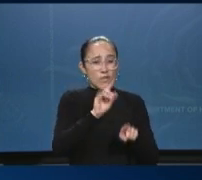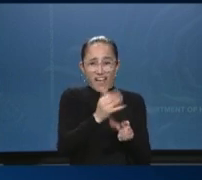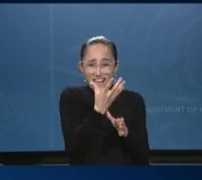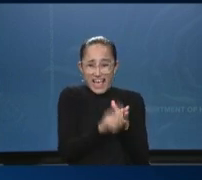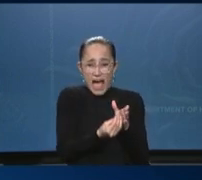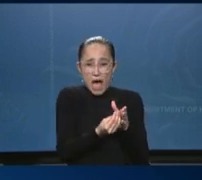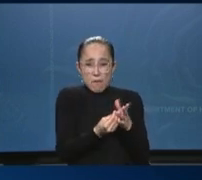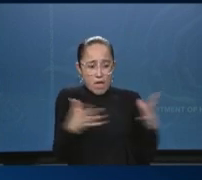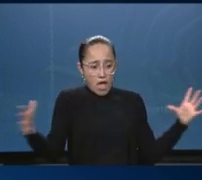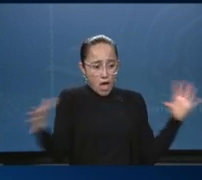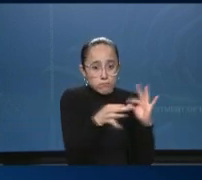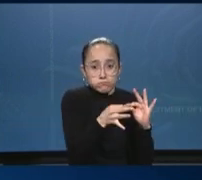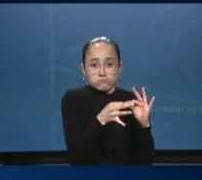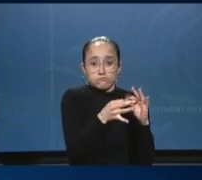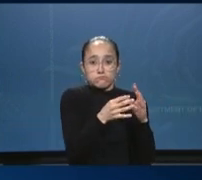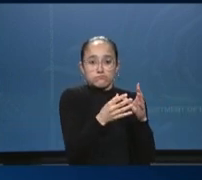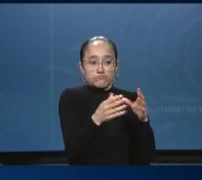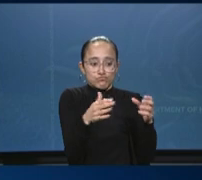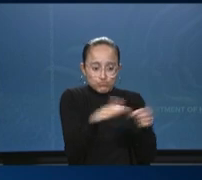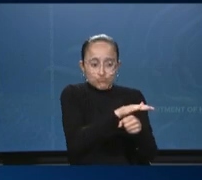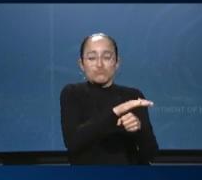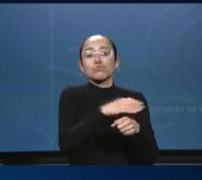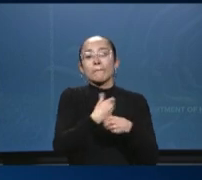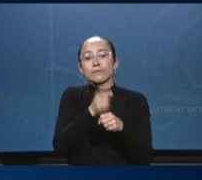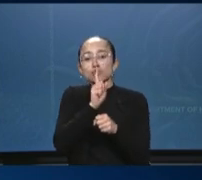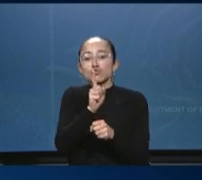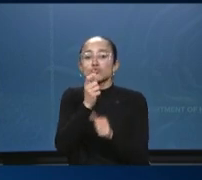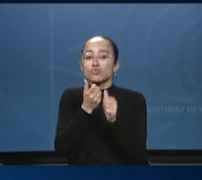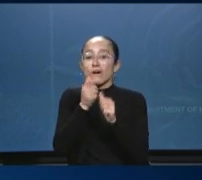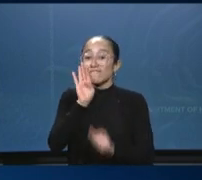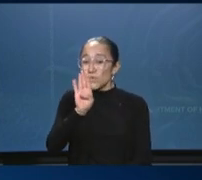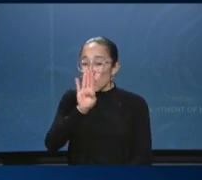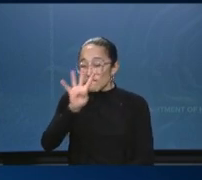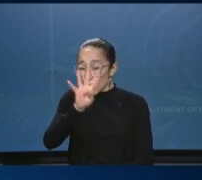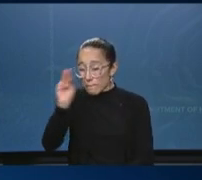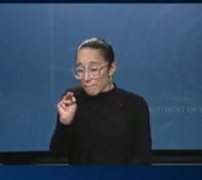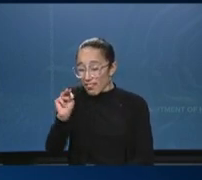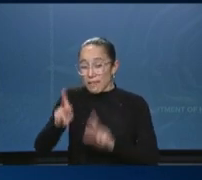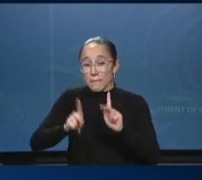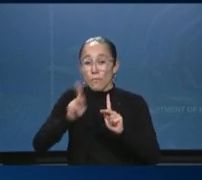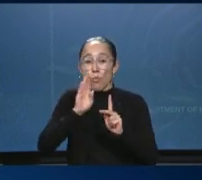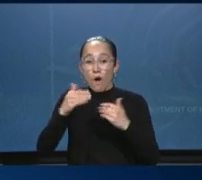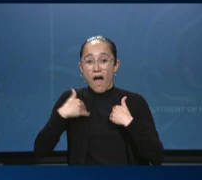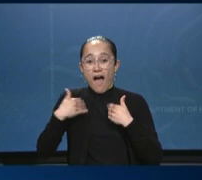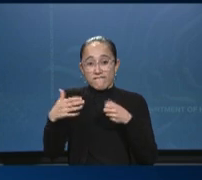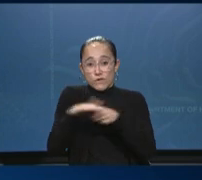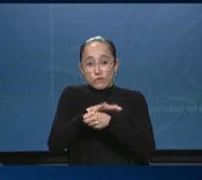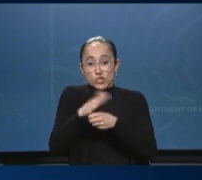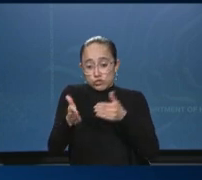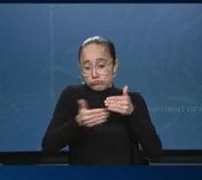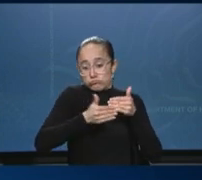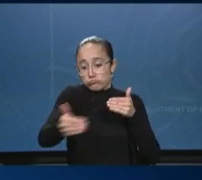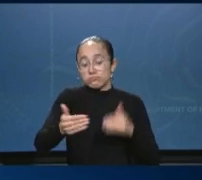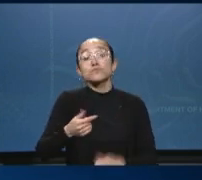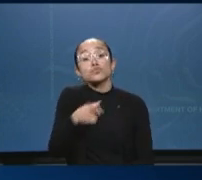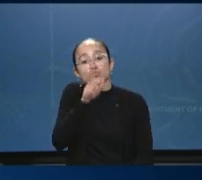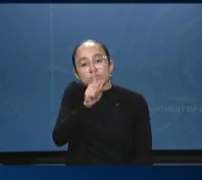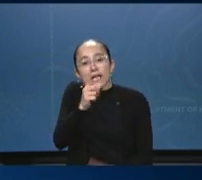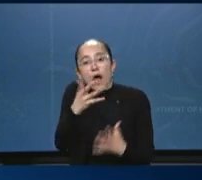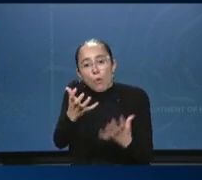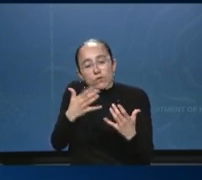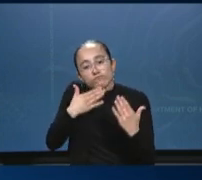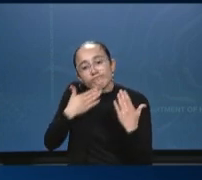gap, which would lead to 4 million uninsured people having access to coverage. I really want to